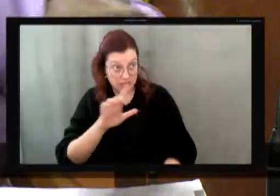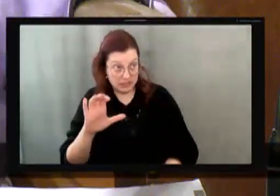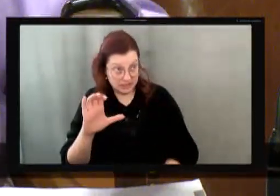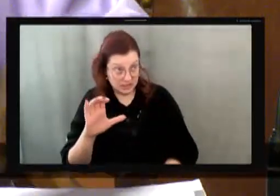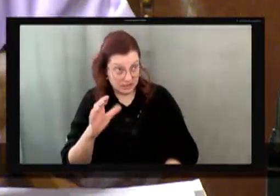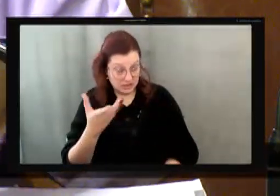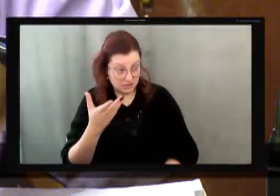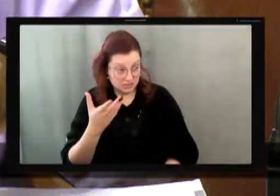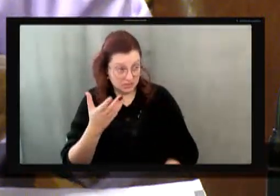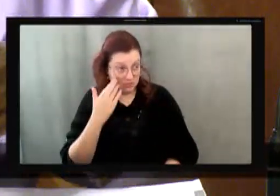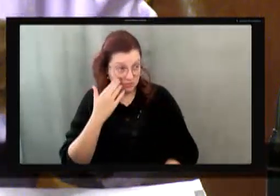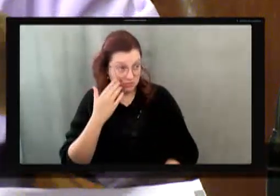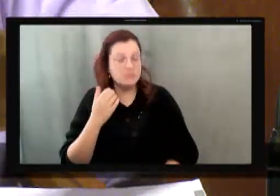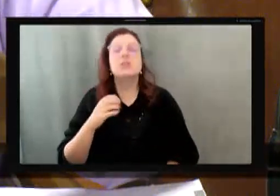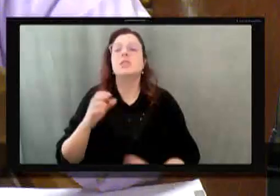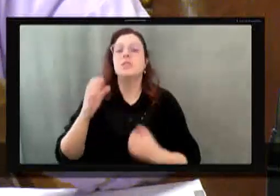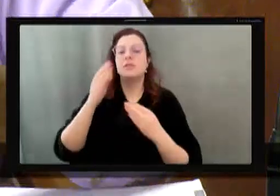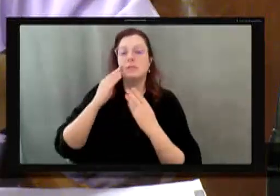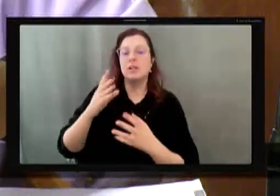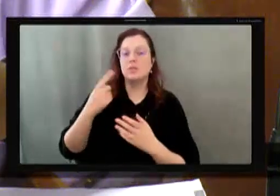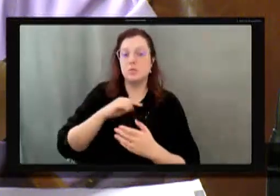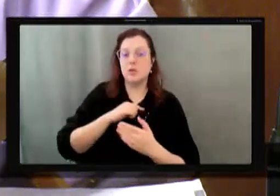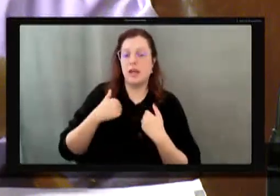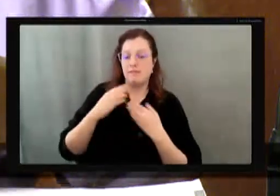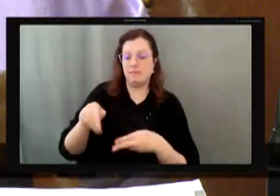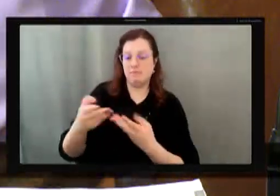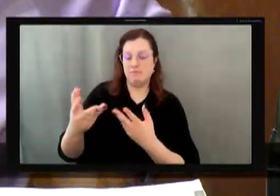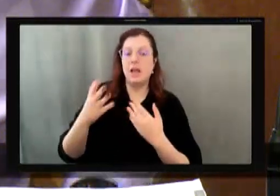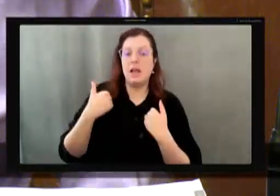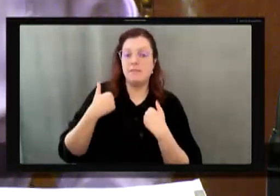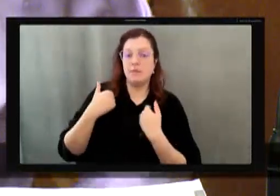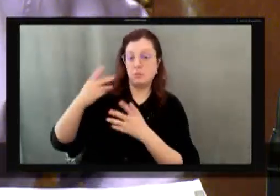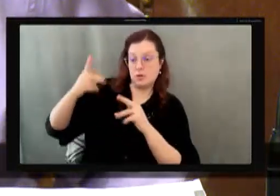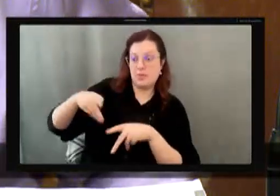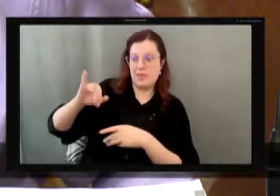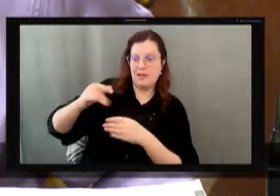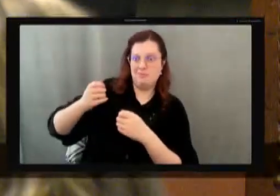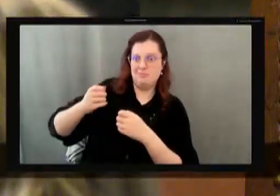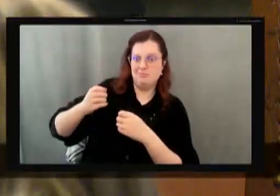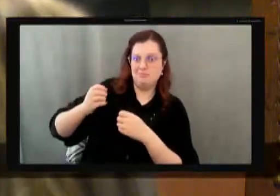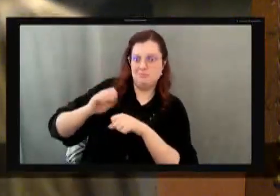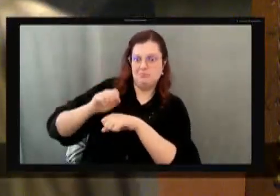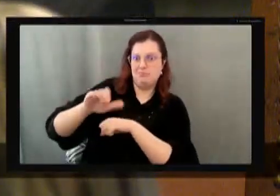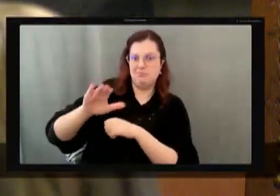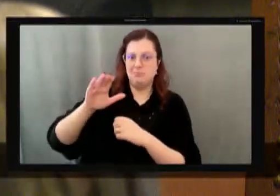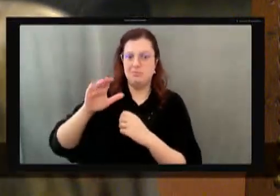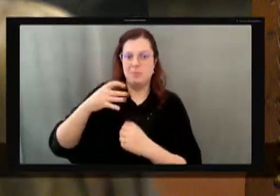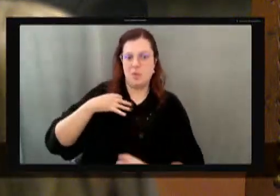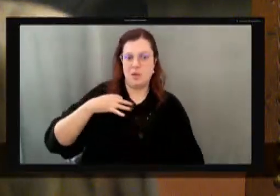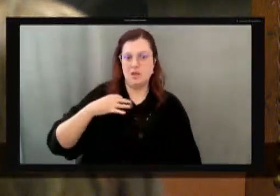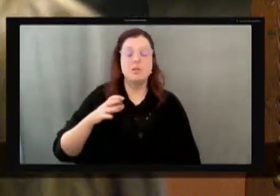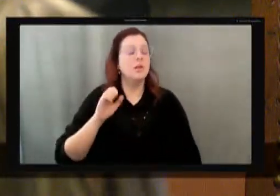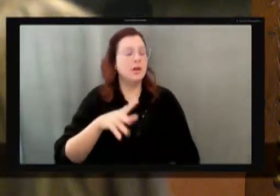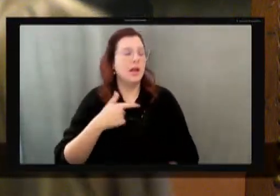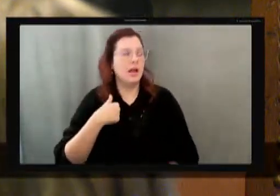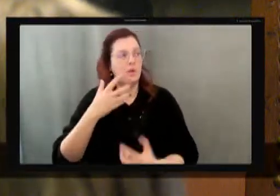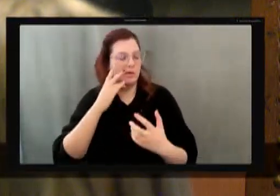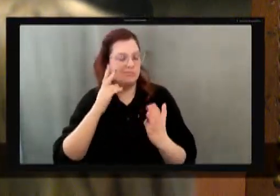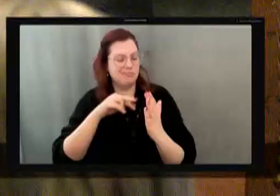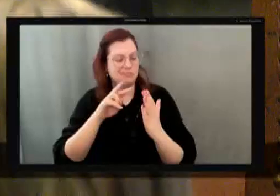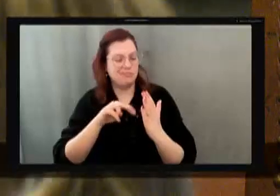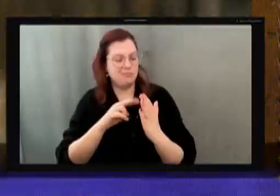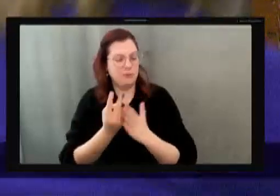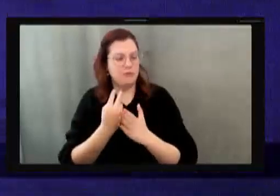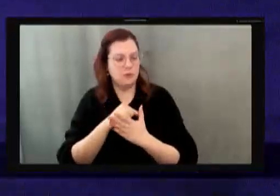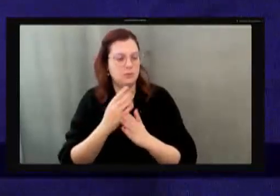In the information that we provide, it'll have the person who submitted it. Okay. Yep. Okay. Yeah, I'd definitely like to look that over between